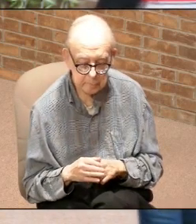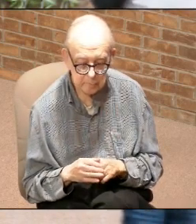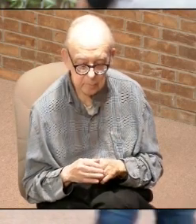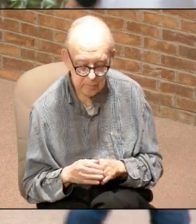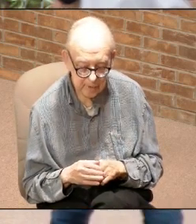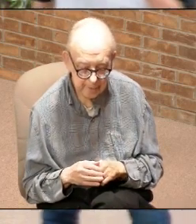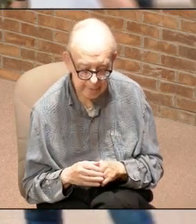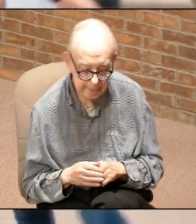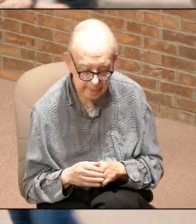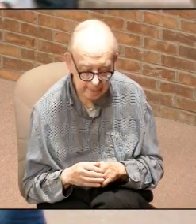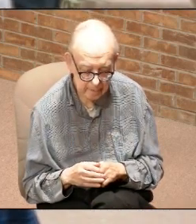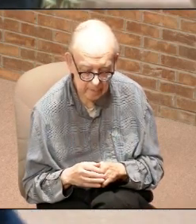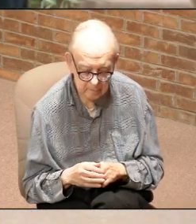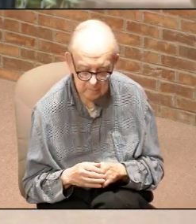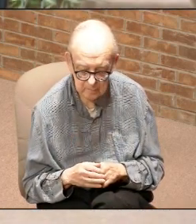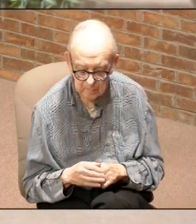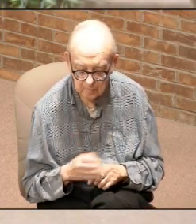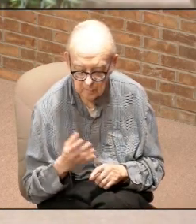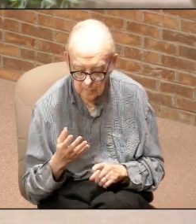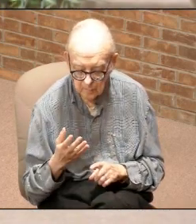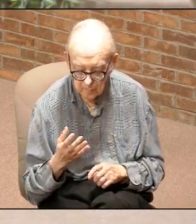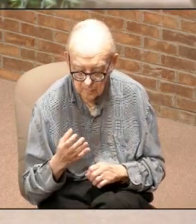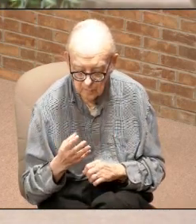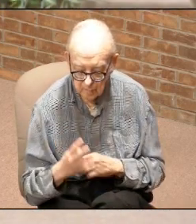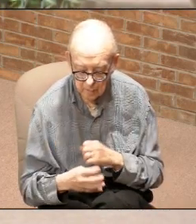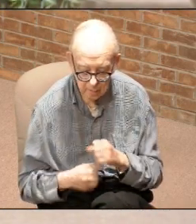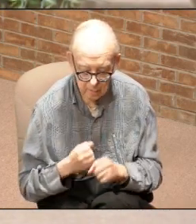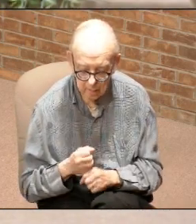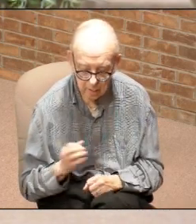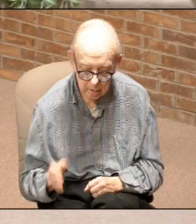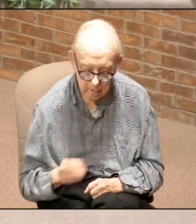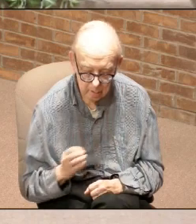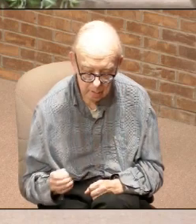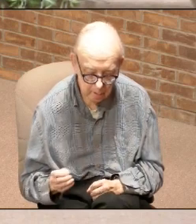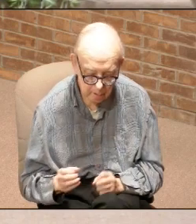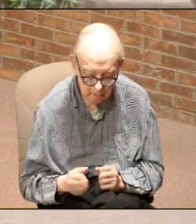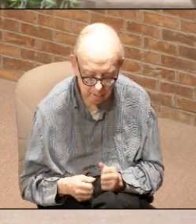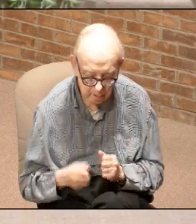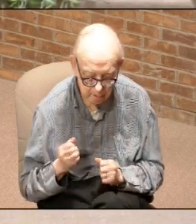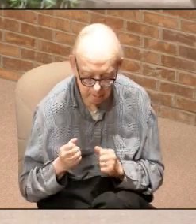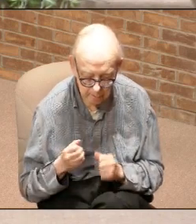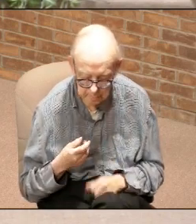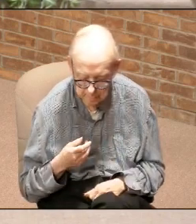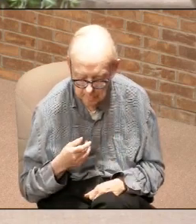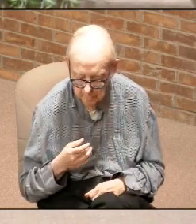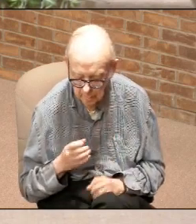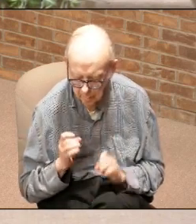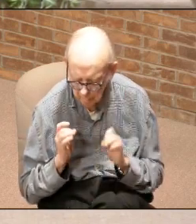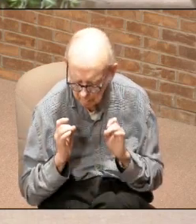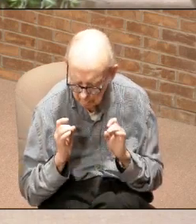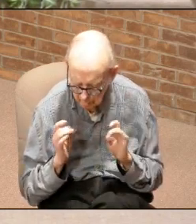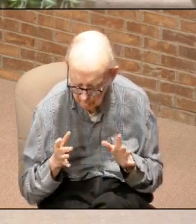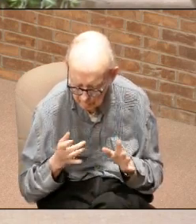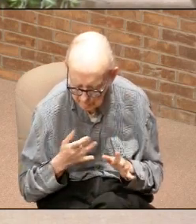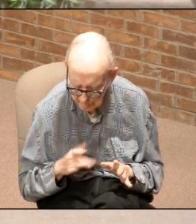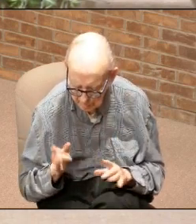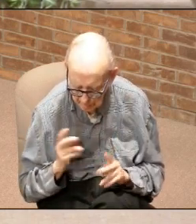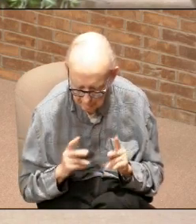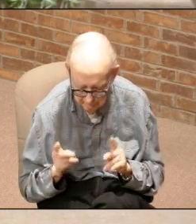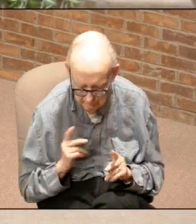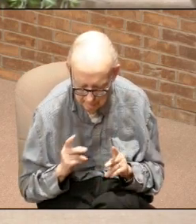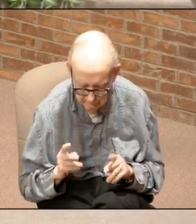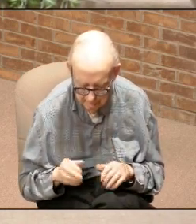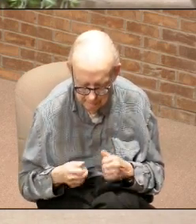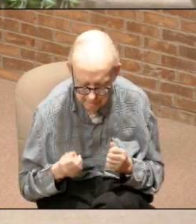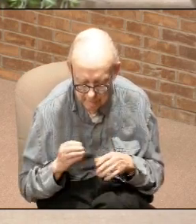for about four years was the most miserable person in my life was that